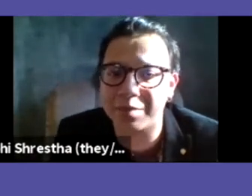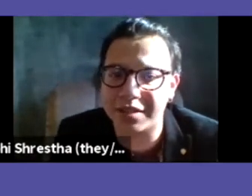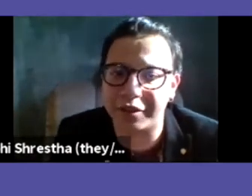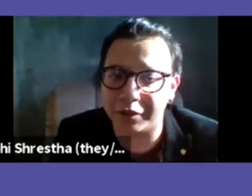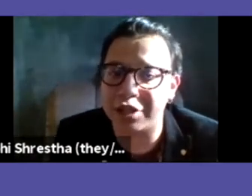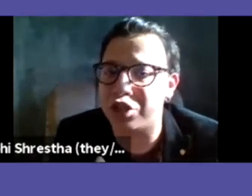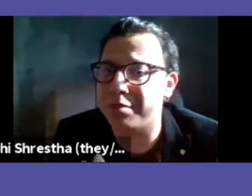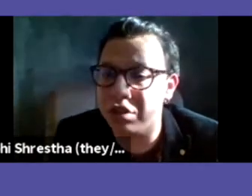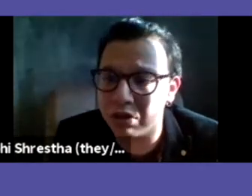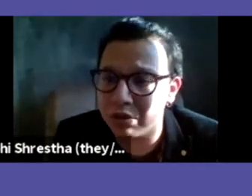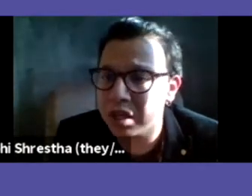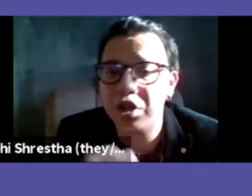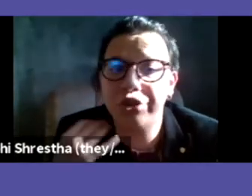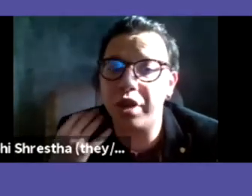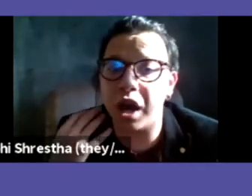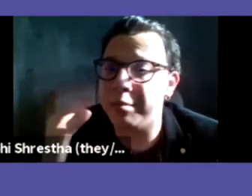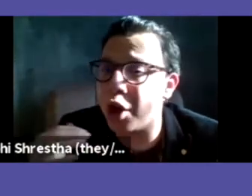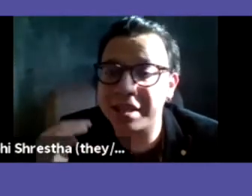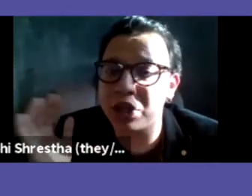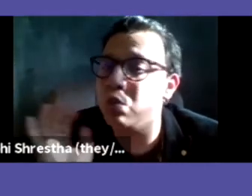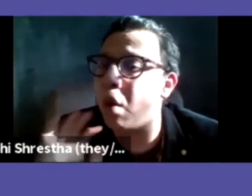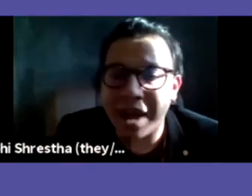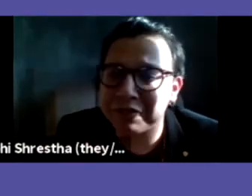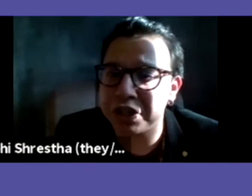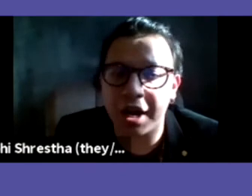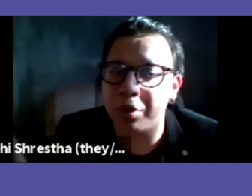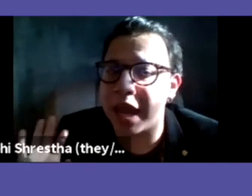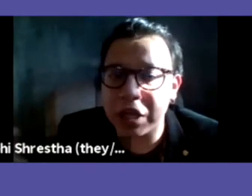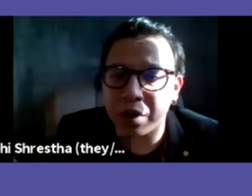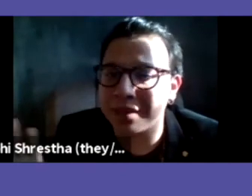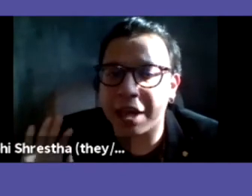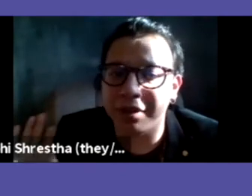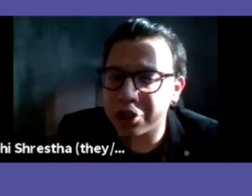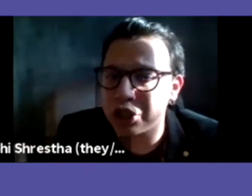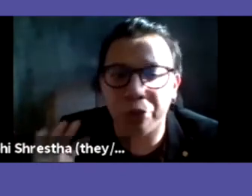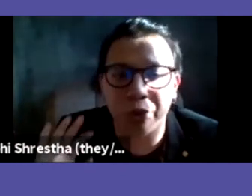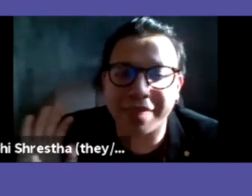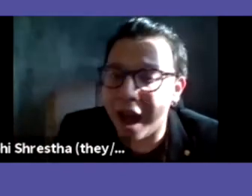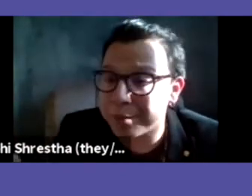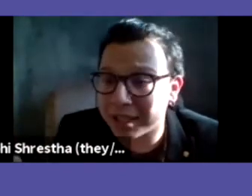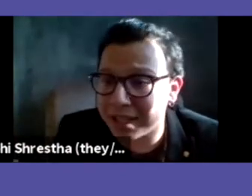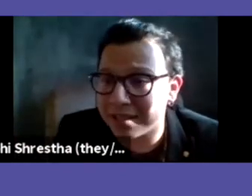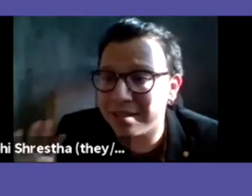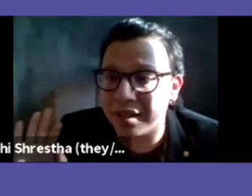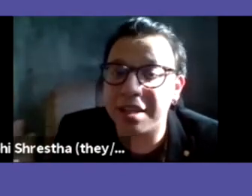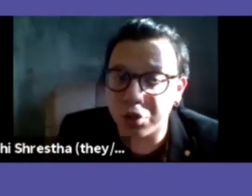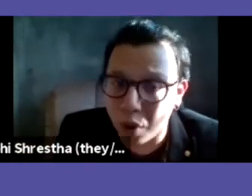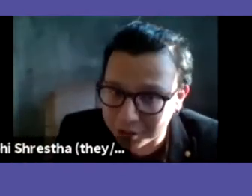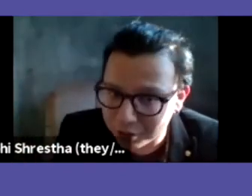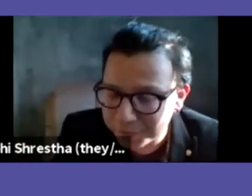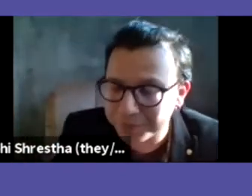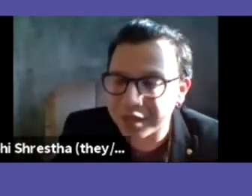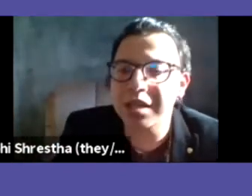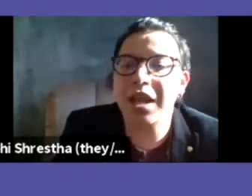very specific relationship to you, noting that you won't have to share it with anyone what that relationship or what that object is unless you